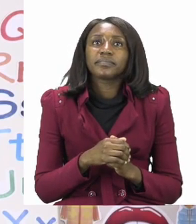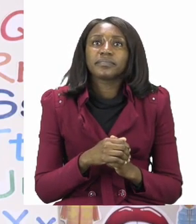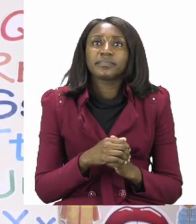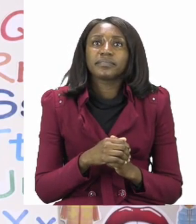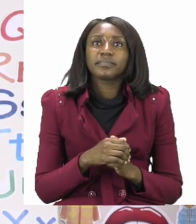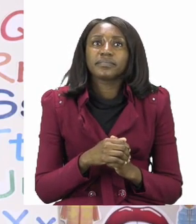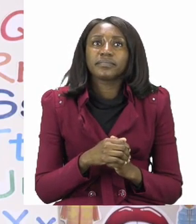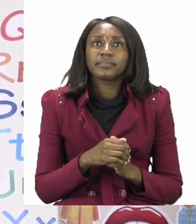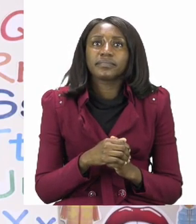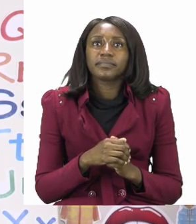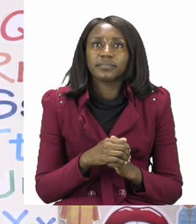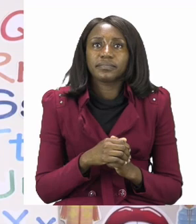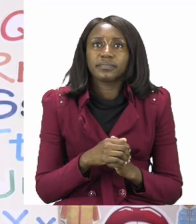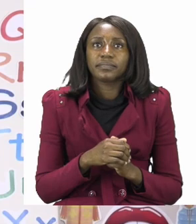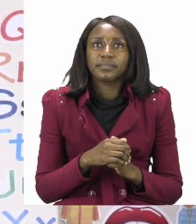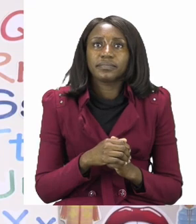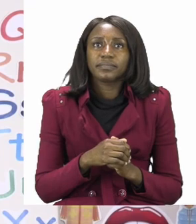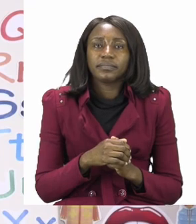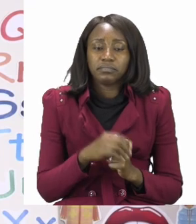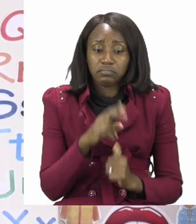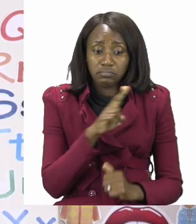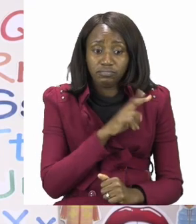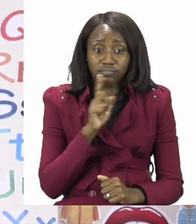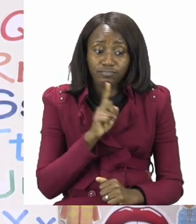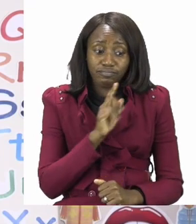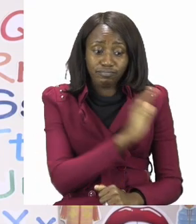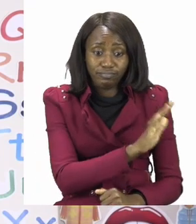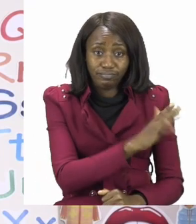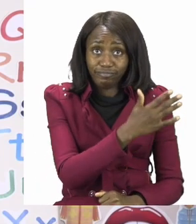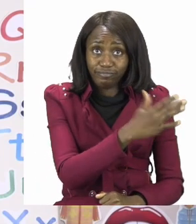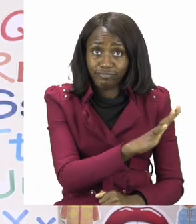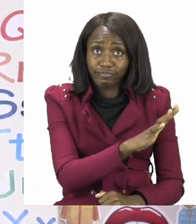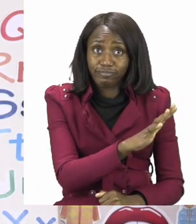Then we say 21 is already there,